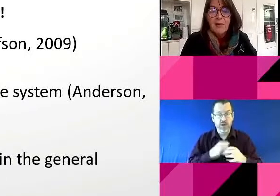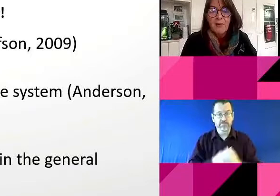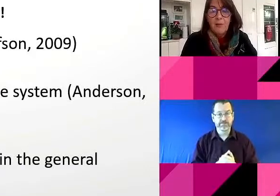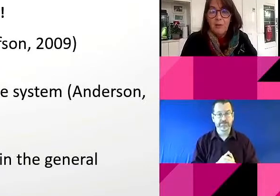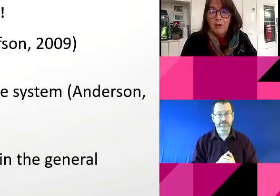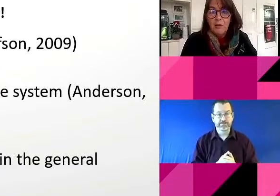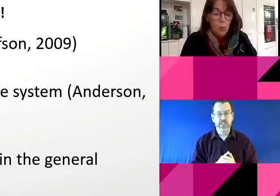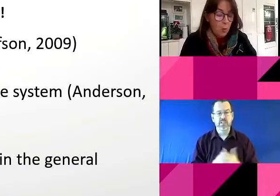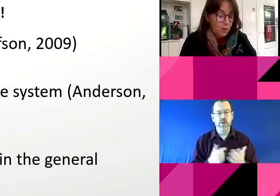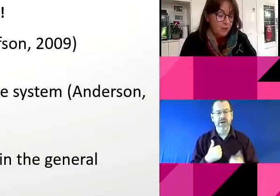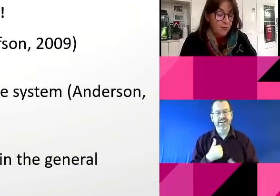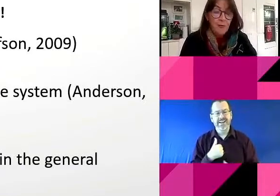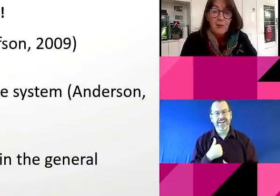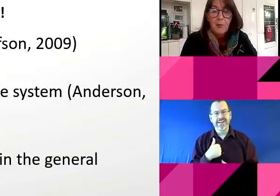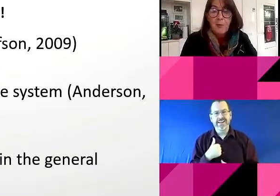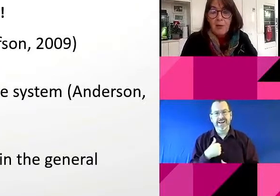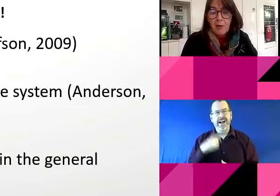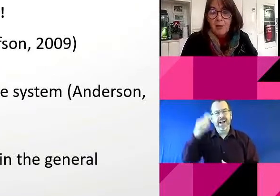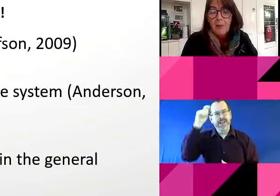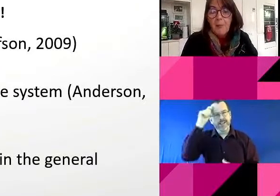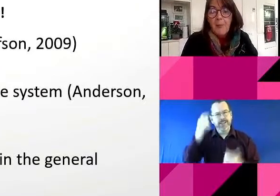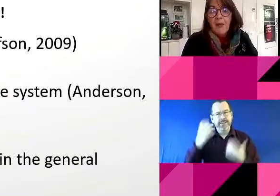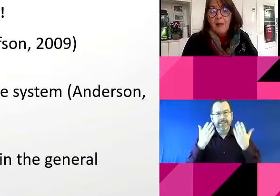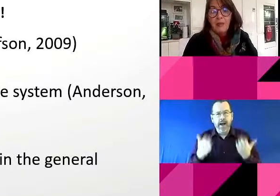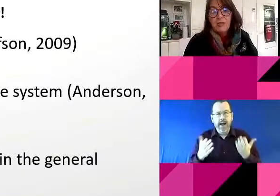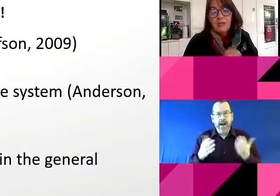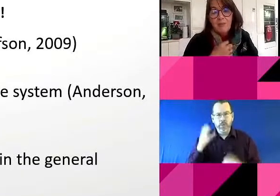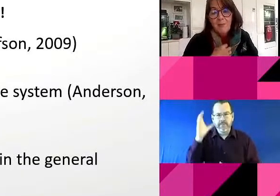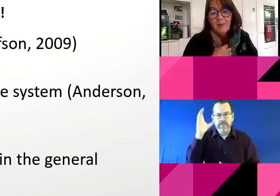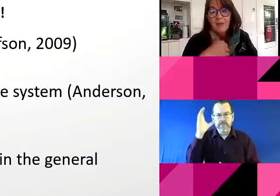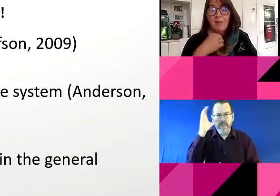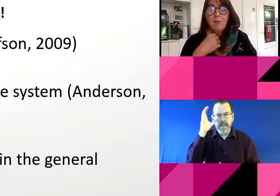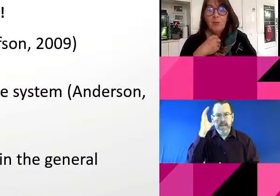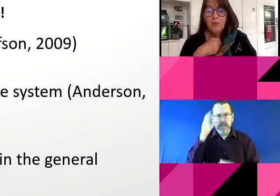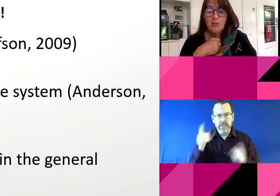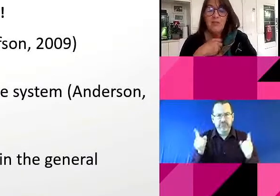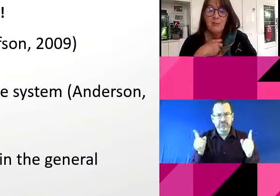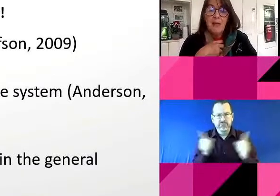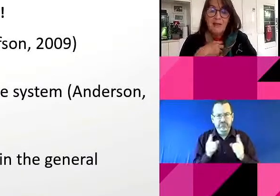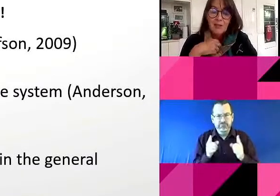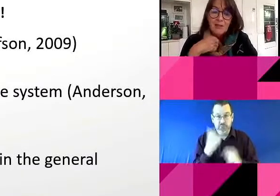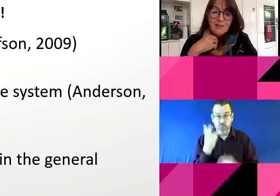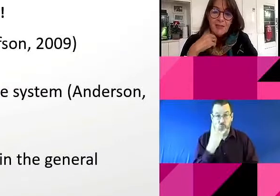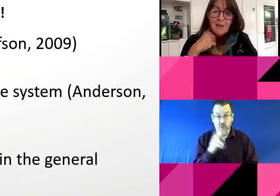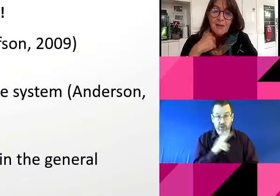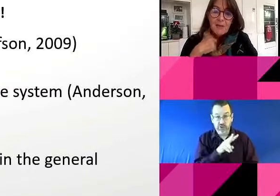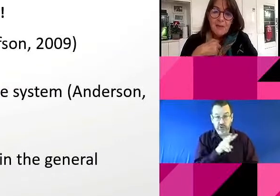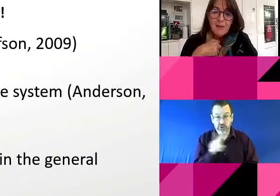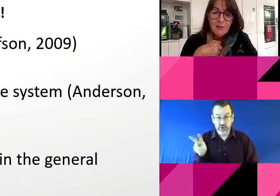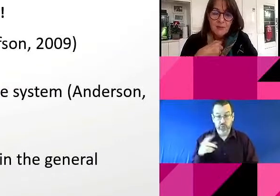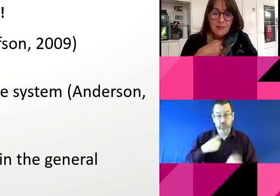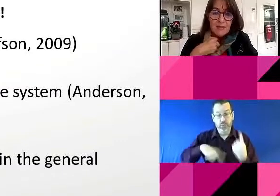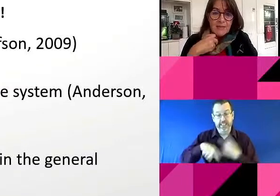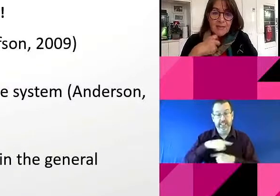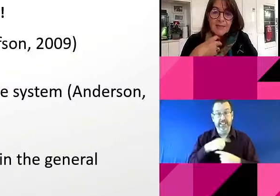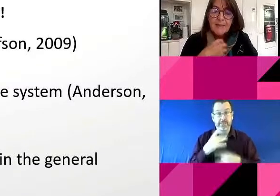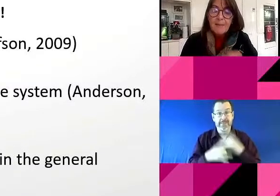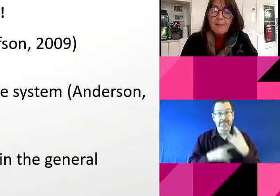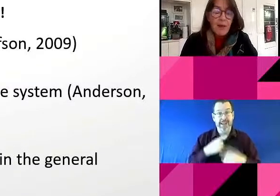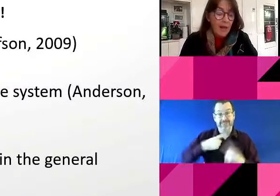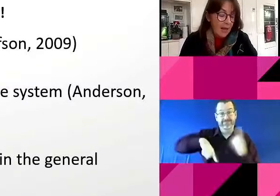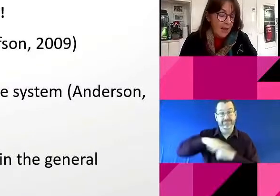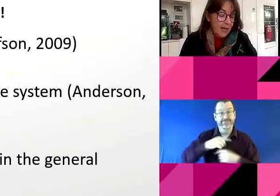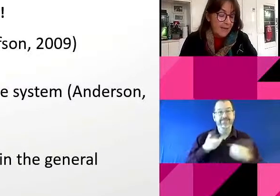So rather than me describe it, I think we shall watch a film now, which is something that we have just made at Intermediaries for